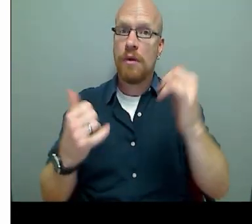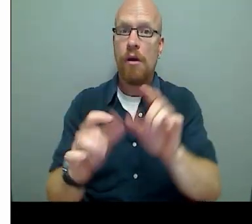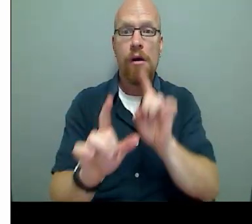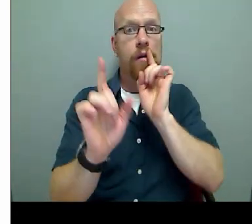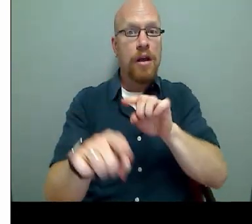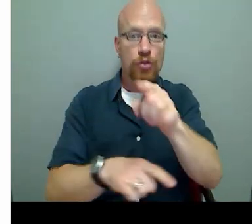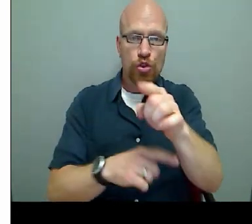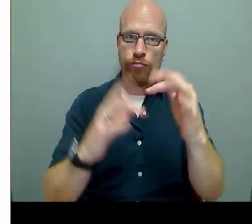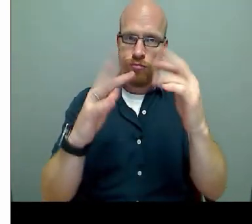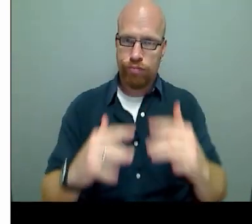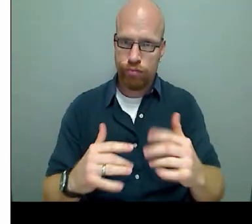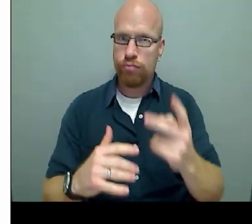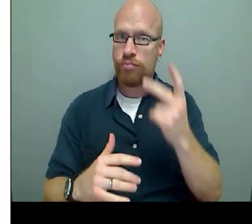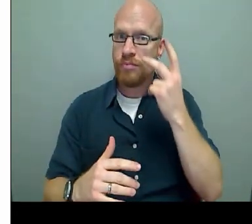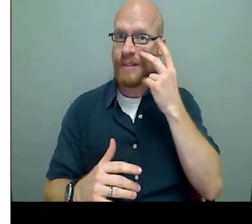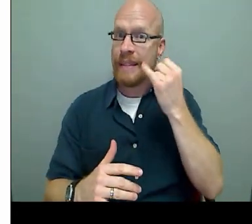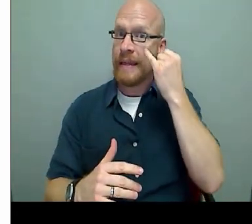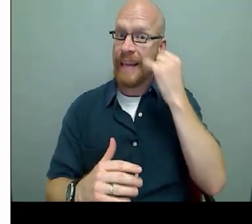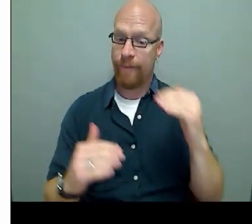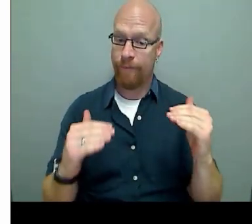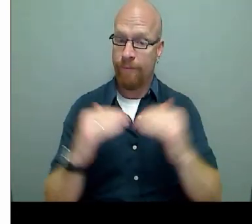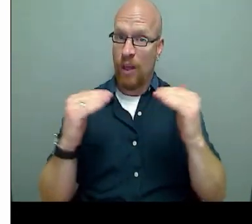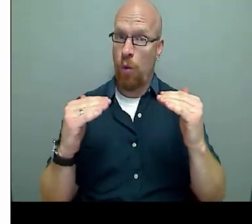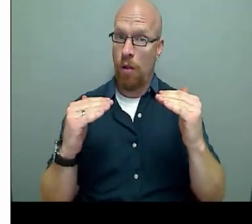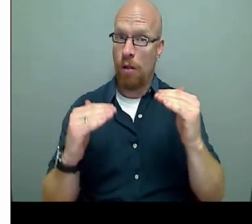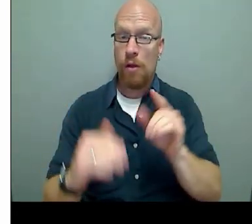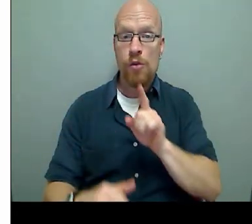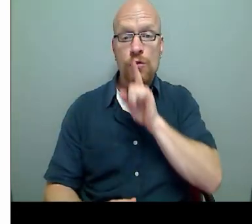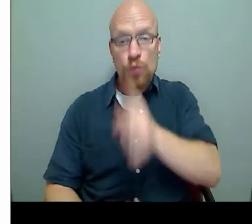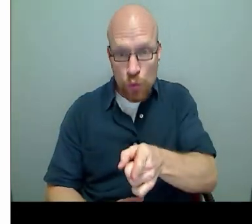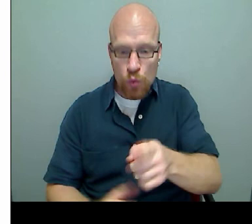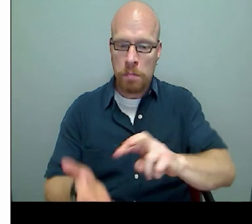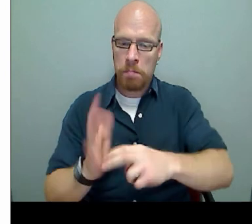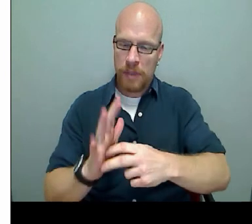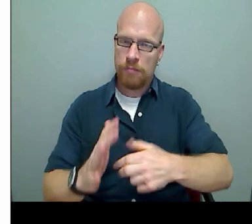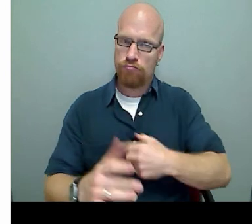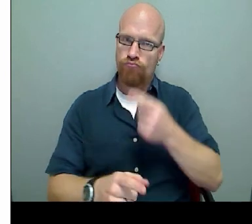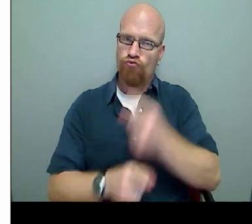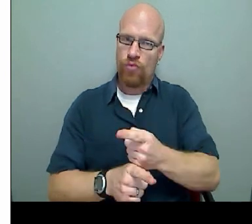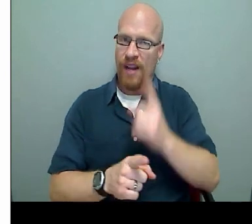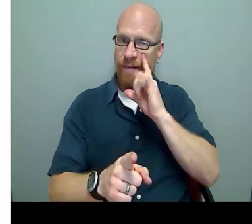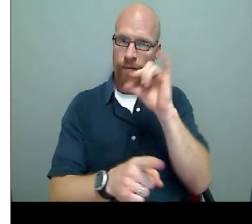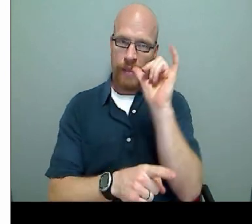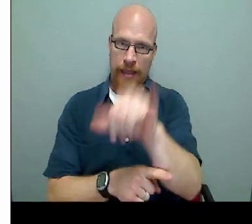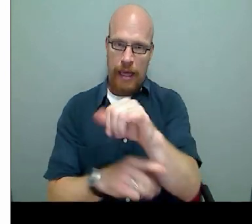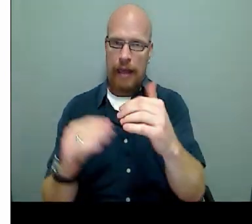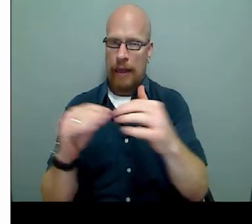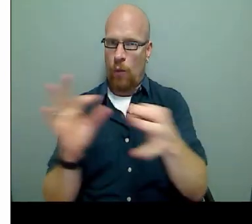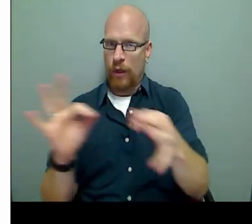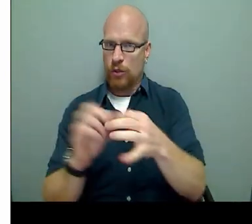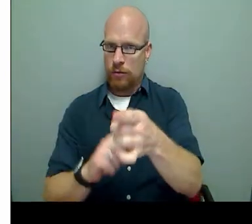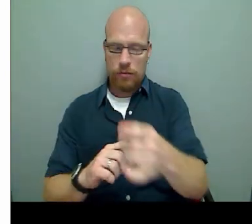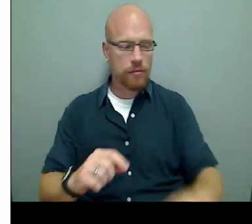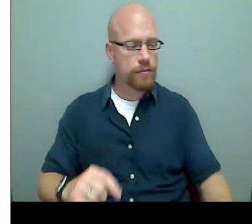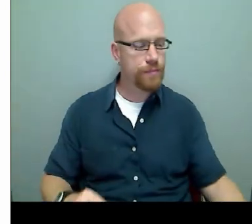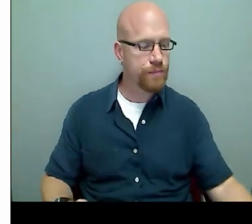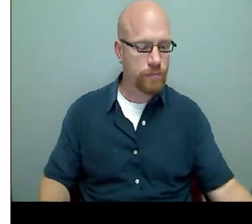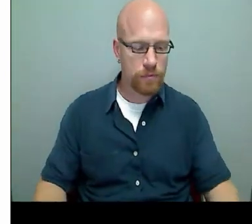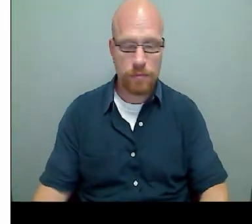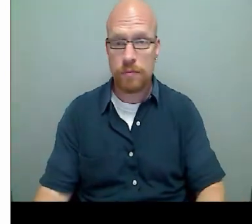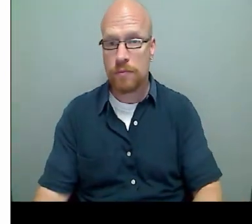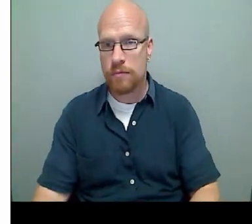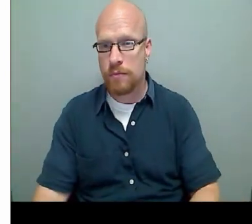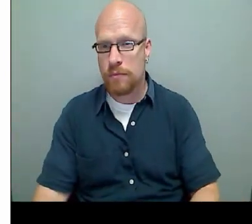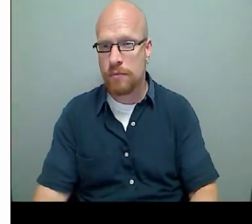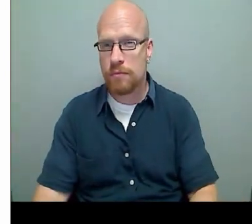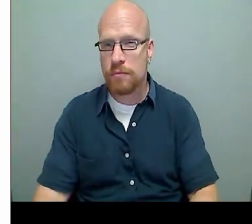2. Now I need to see if this yields a true value. If this statement is true, then that means this